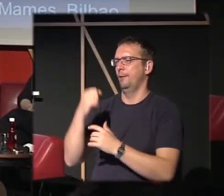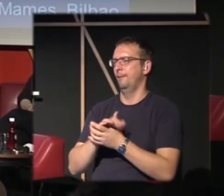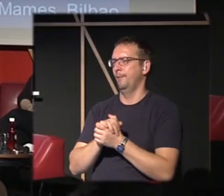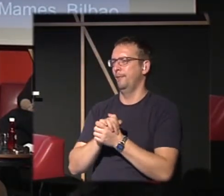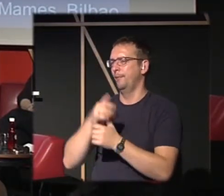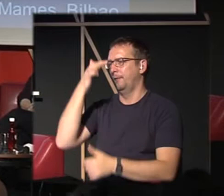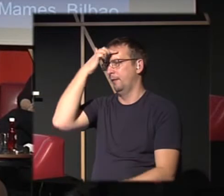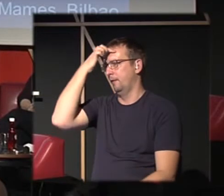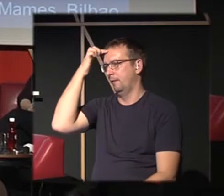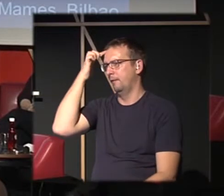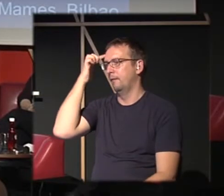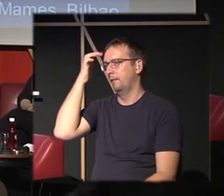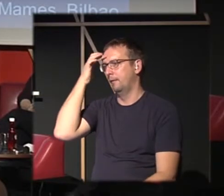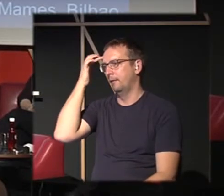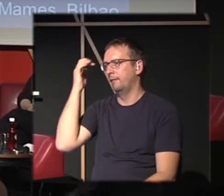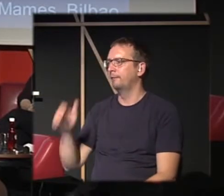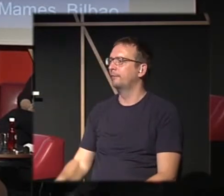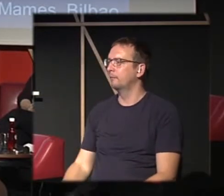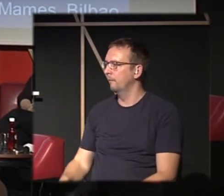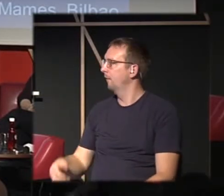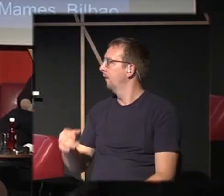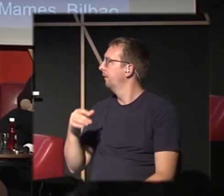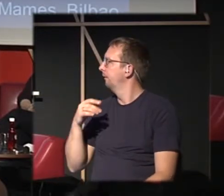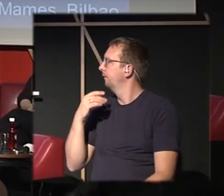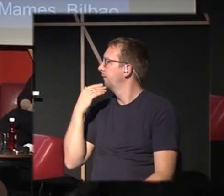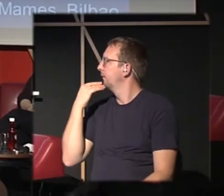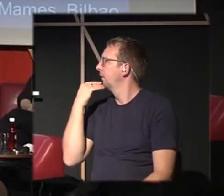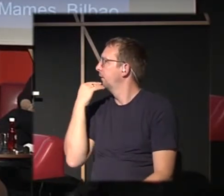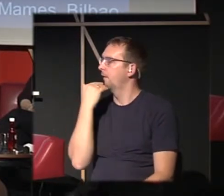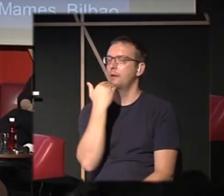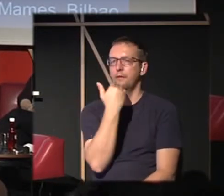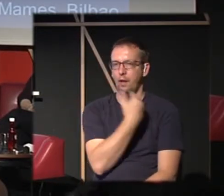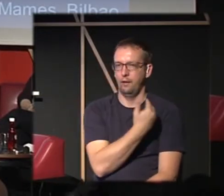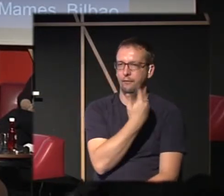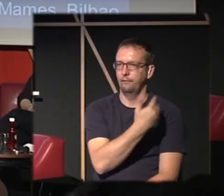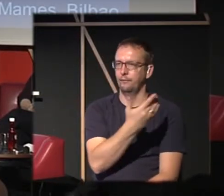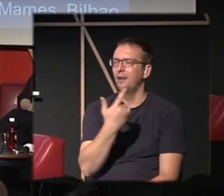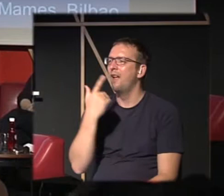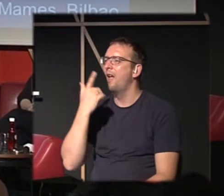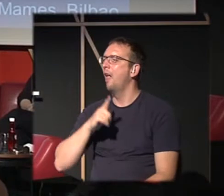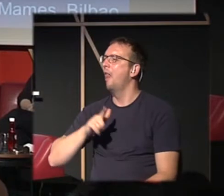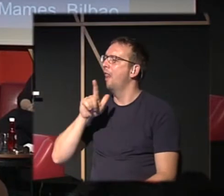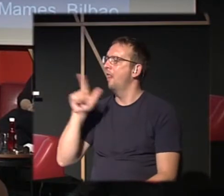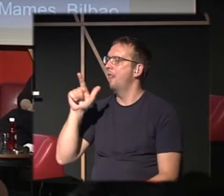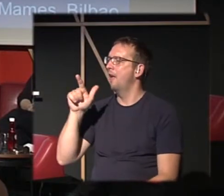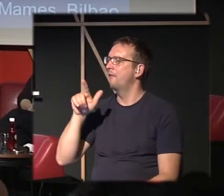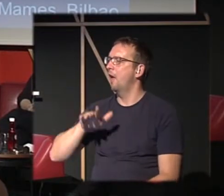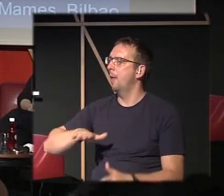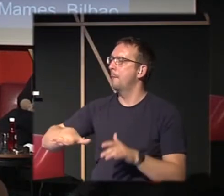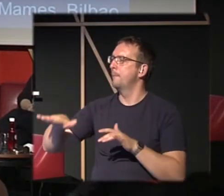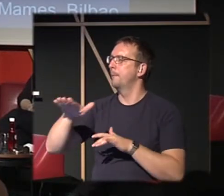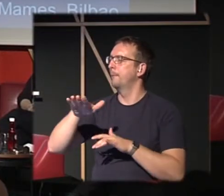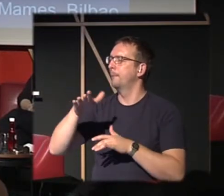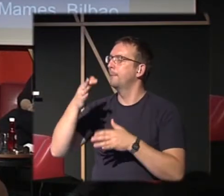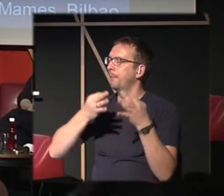England and Wales. Owen, Level Playing Field's had a weeks of action, which goes a week longer than the cafe one, that's run for a number of years now,